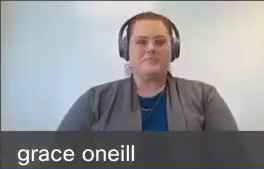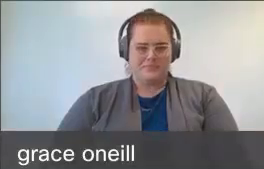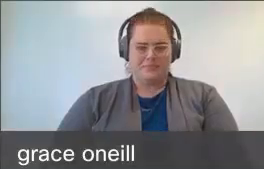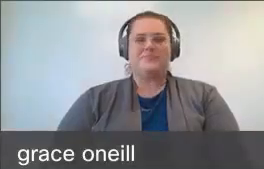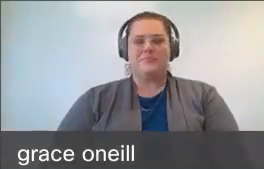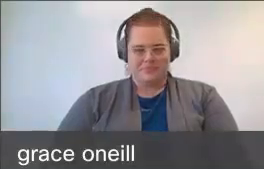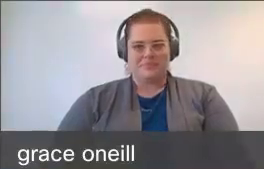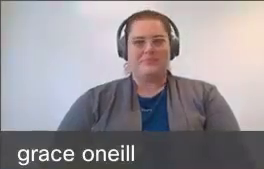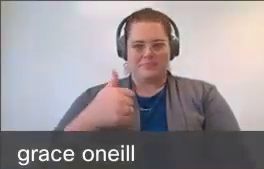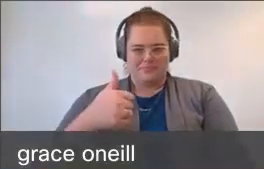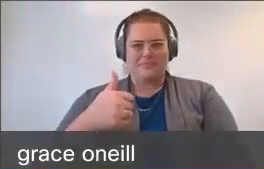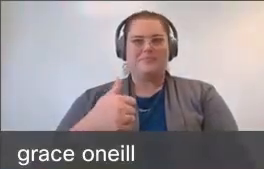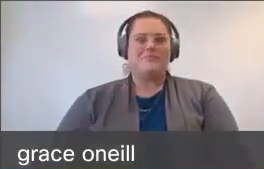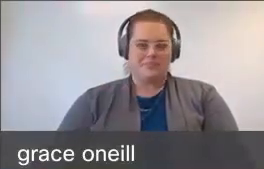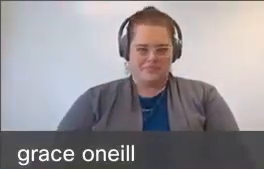Now we're good, right?